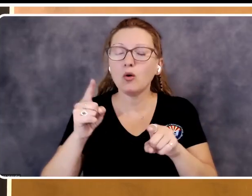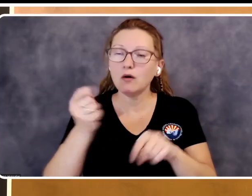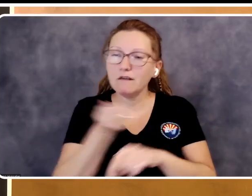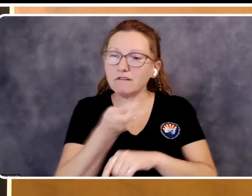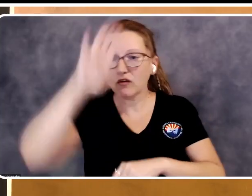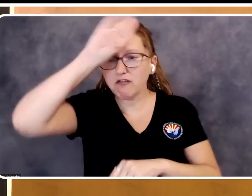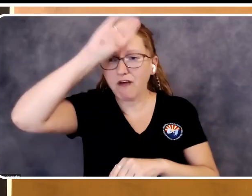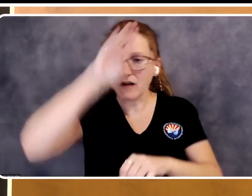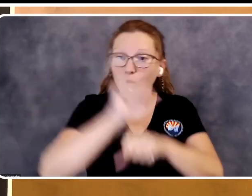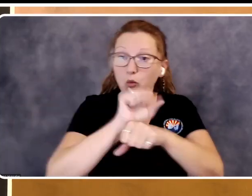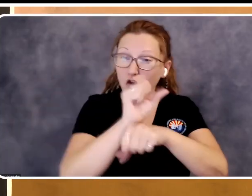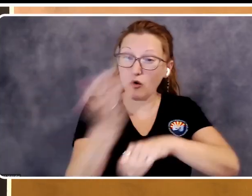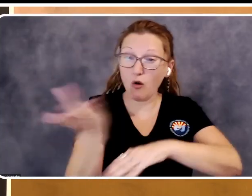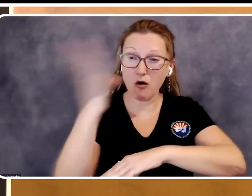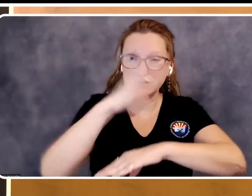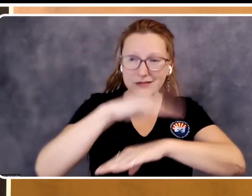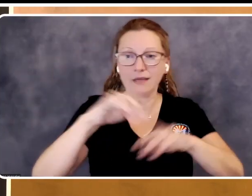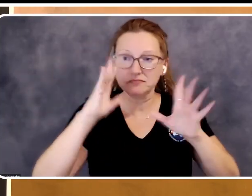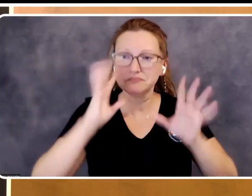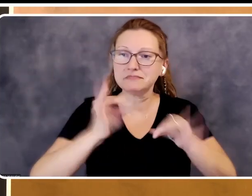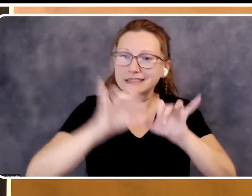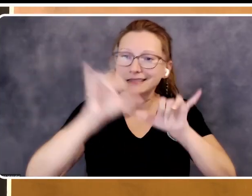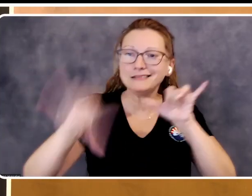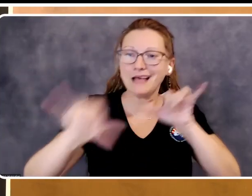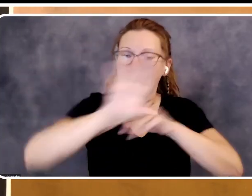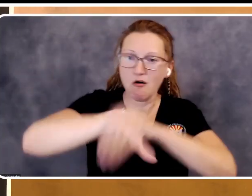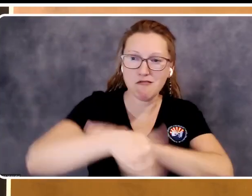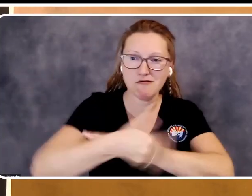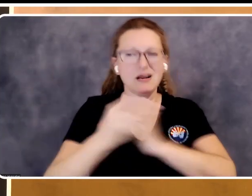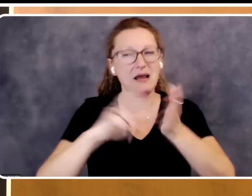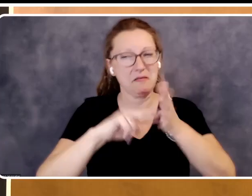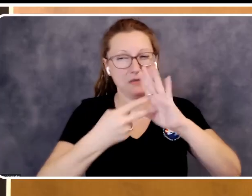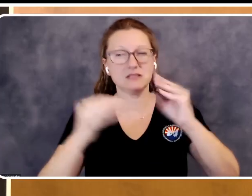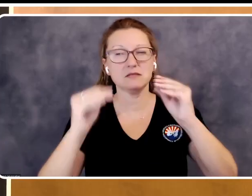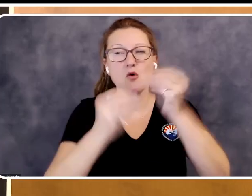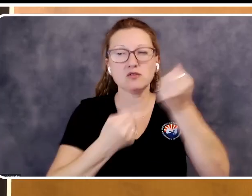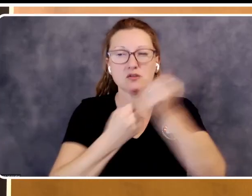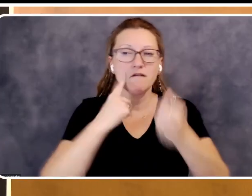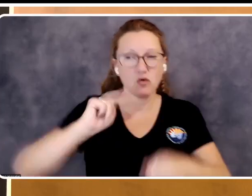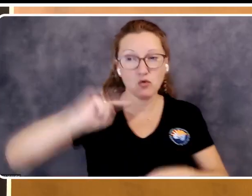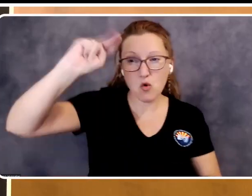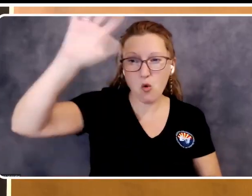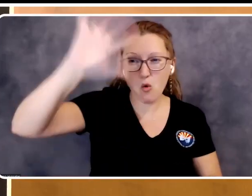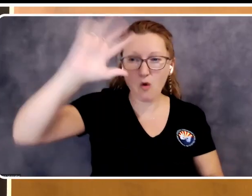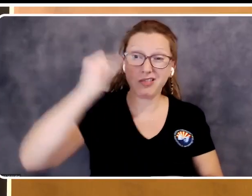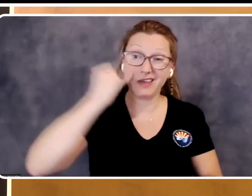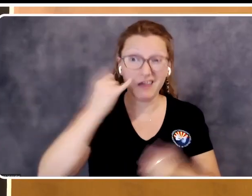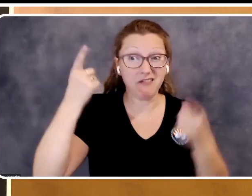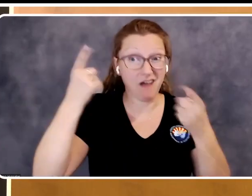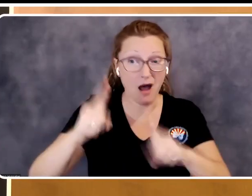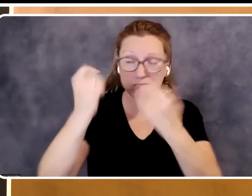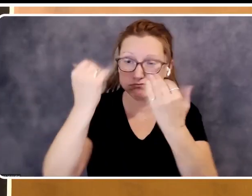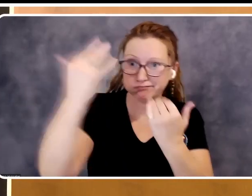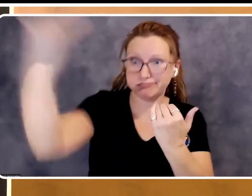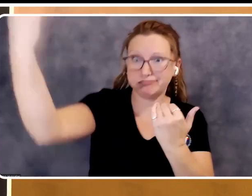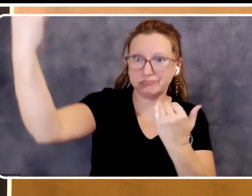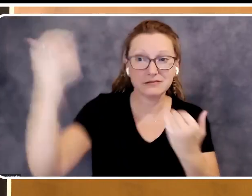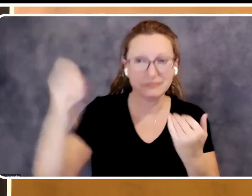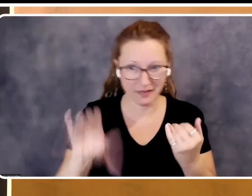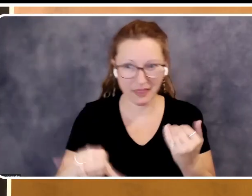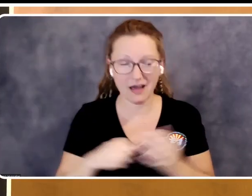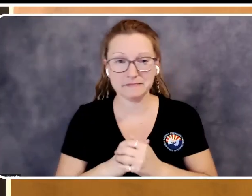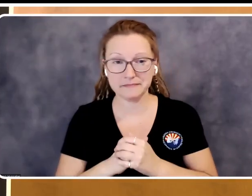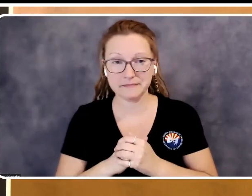by Greenwood, and so we're going to have a lot of extra engine support in that area in case anything happens tonight.